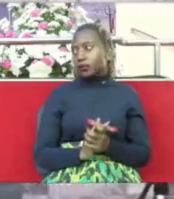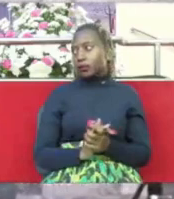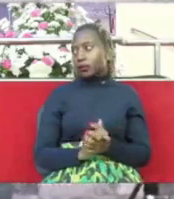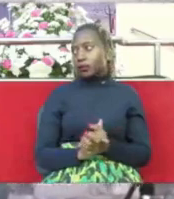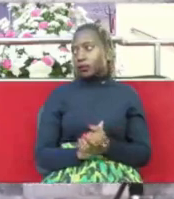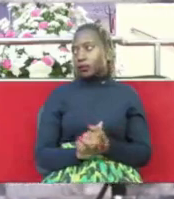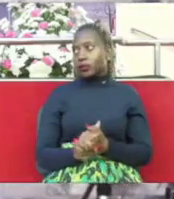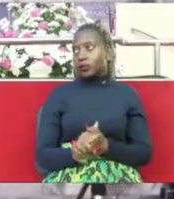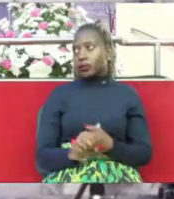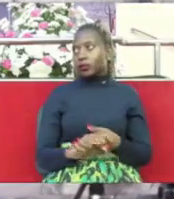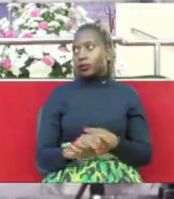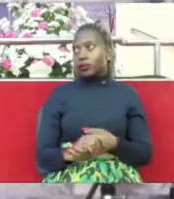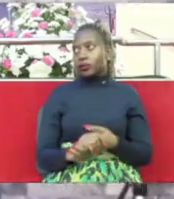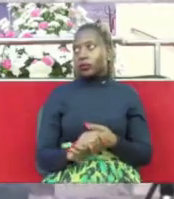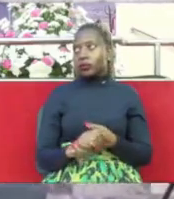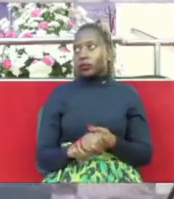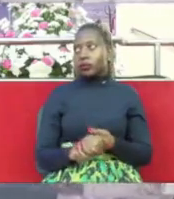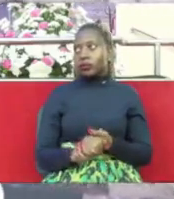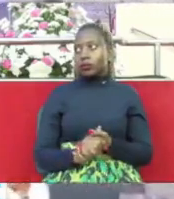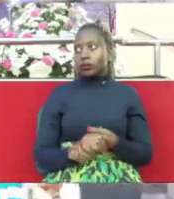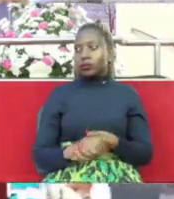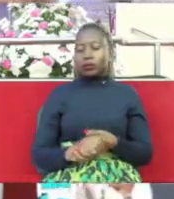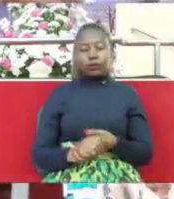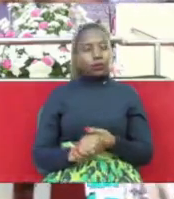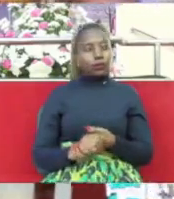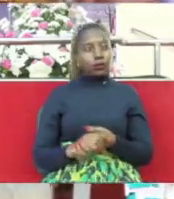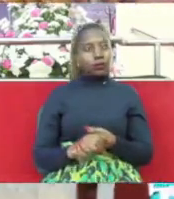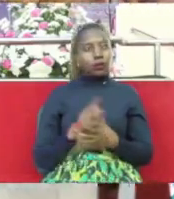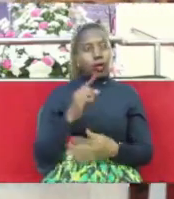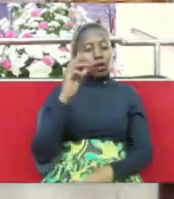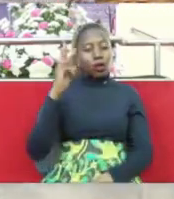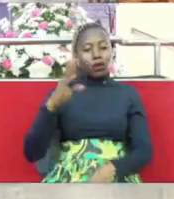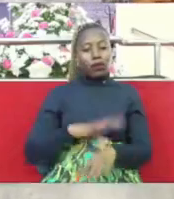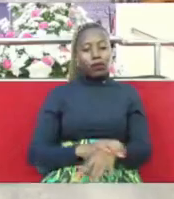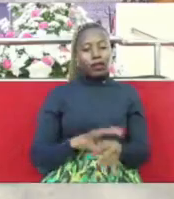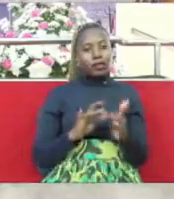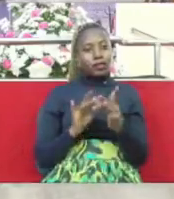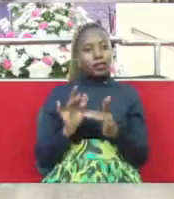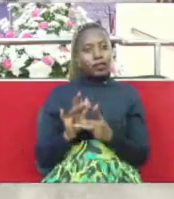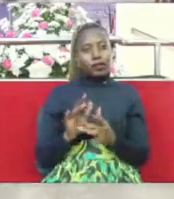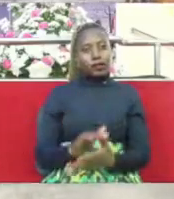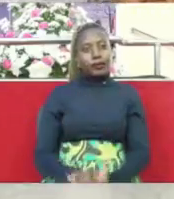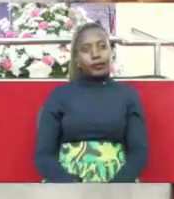katika uwepo wake na utampata. You will find Jesus. Utampata Yesu.